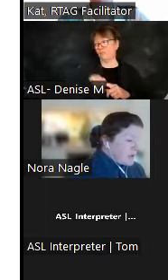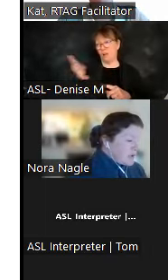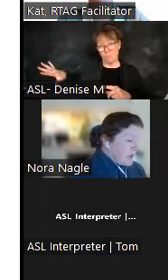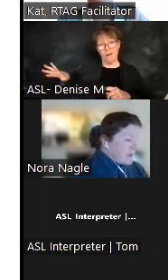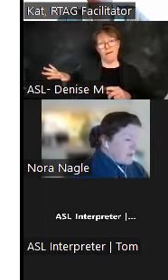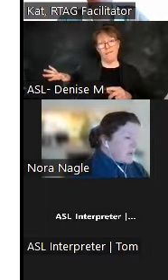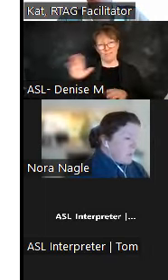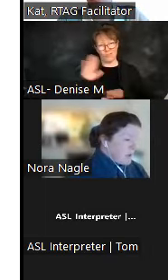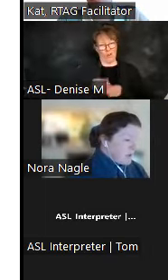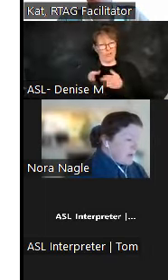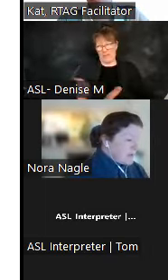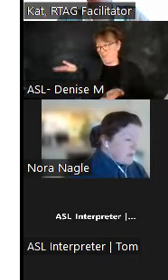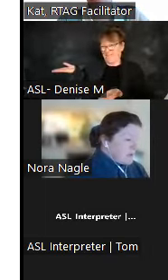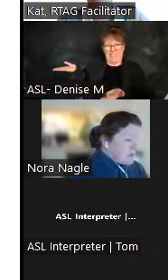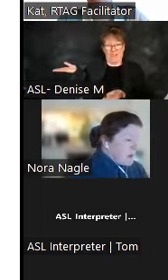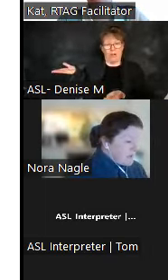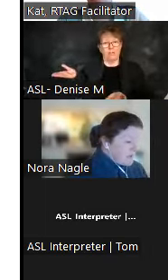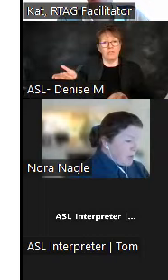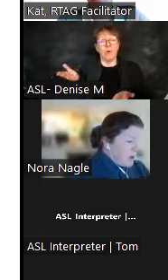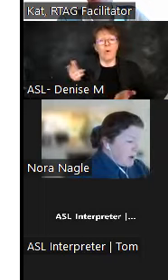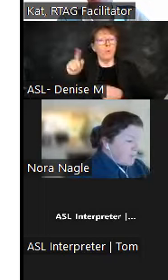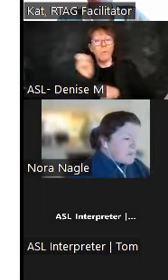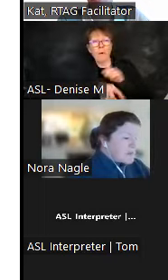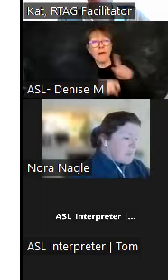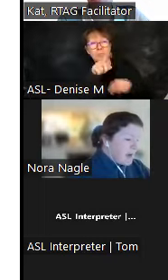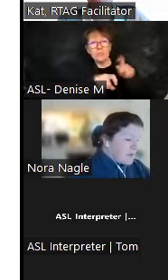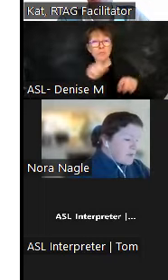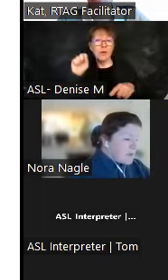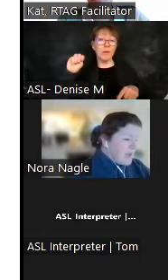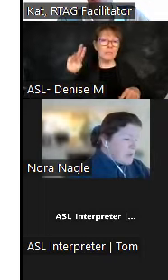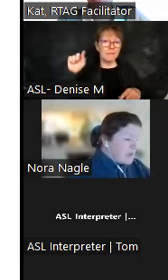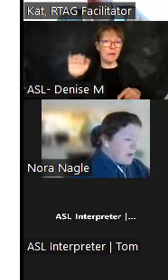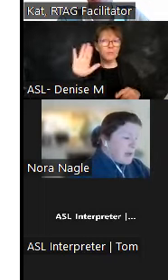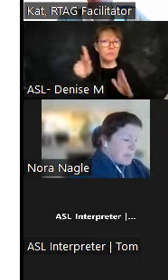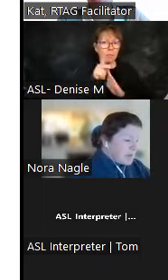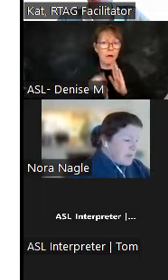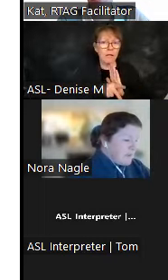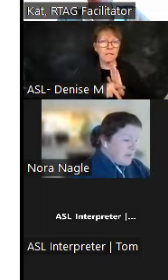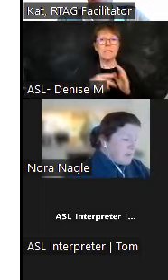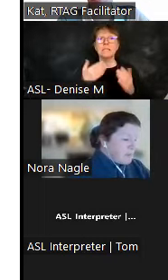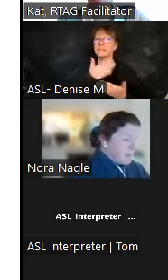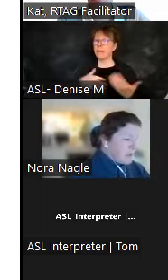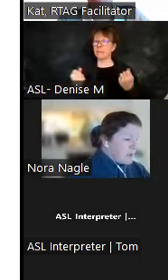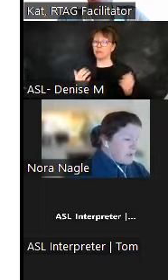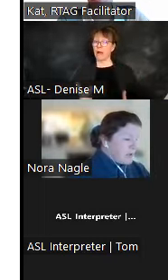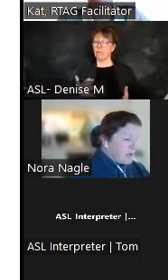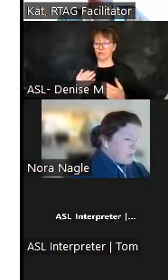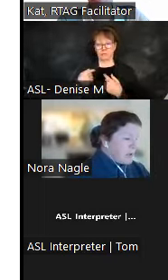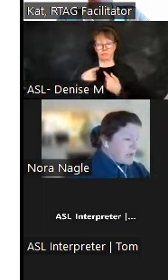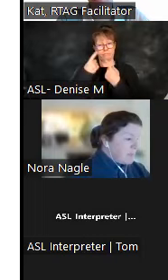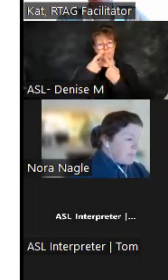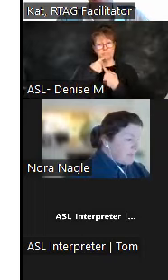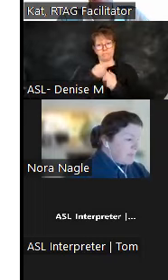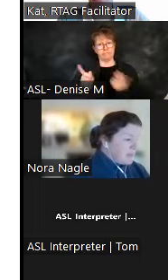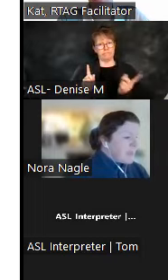the question is, what are the policies around dropping someone off? Some drivers say that they're unable to deviate from the predetermined route